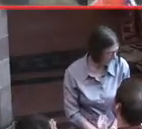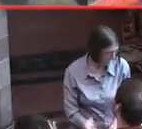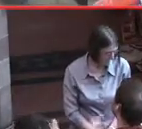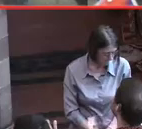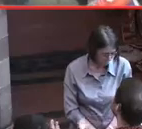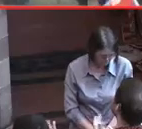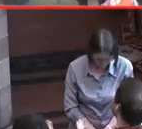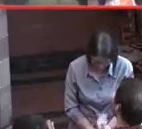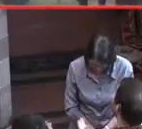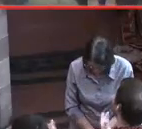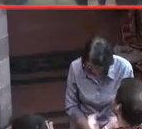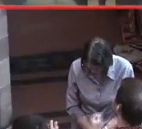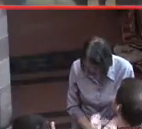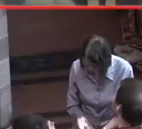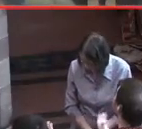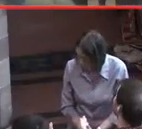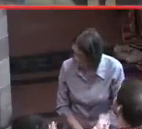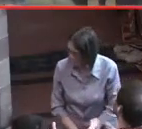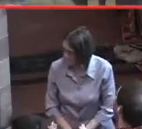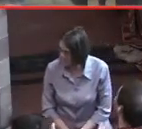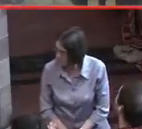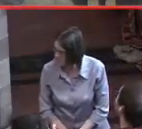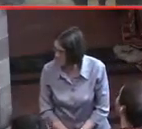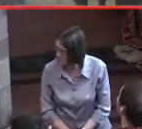Wonderful, wonderful.